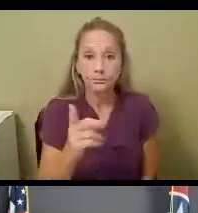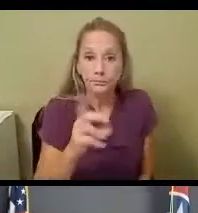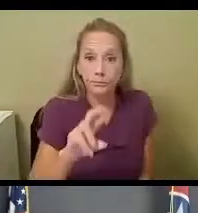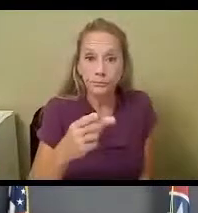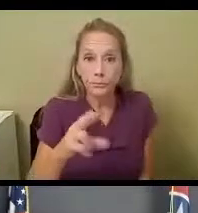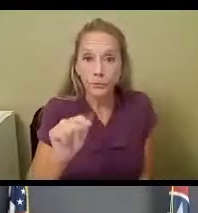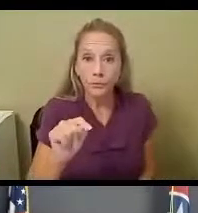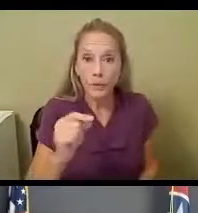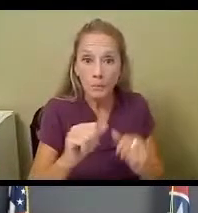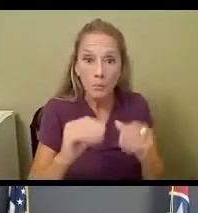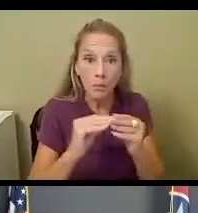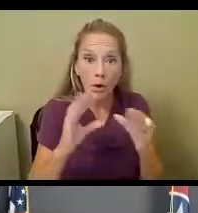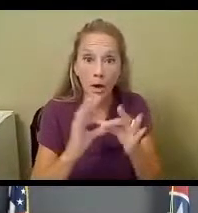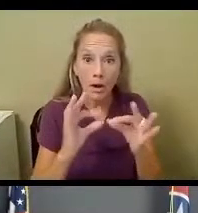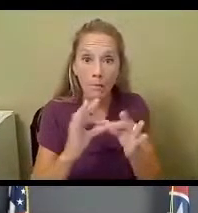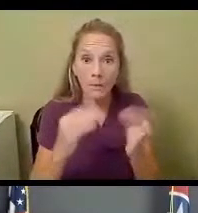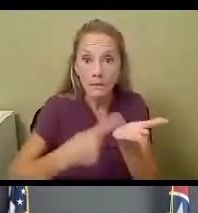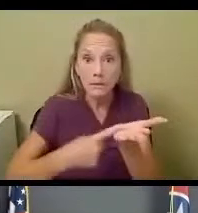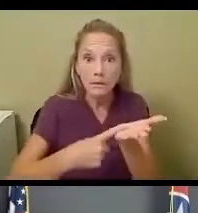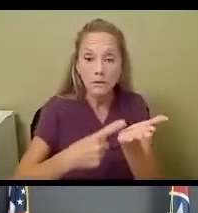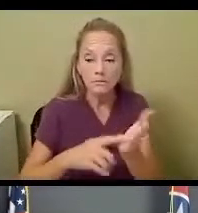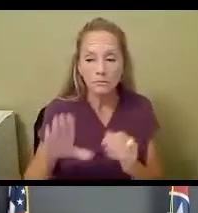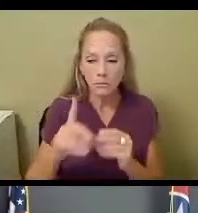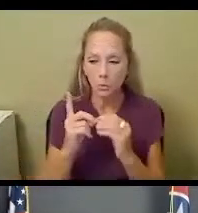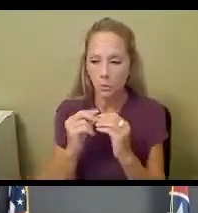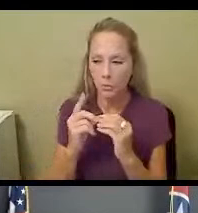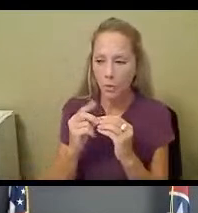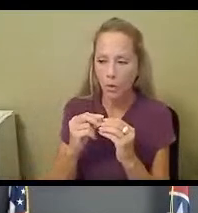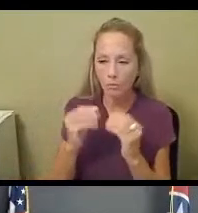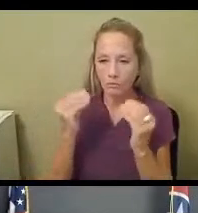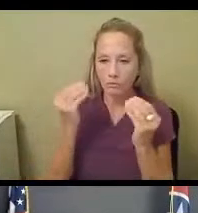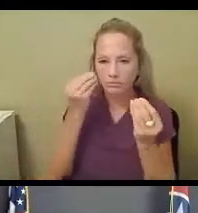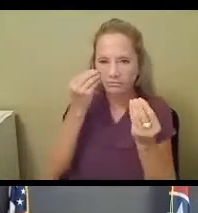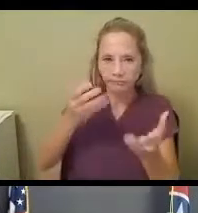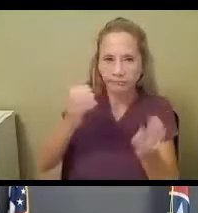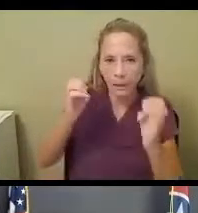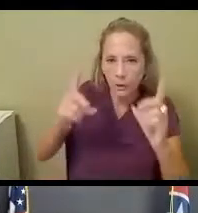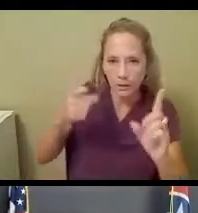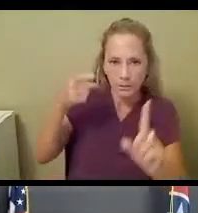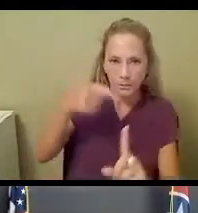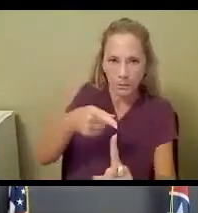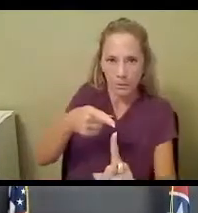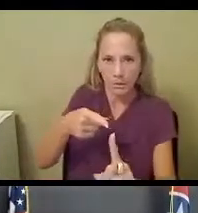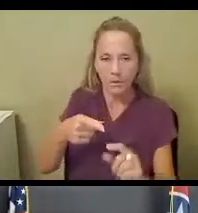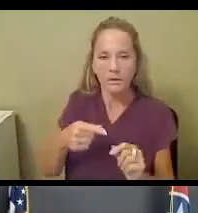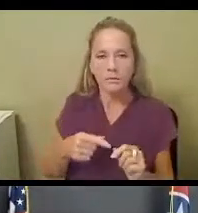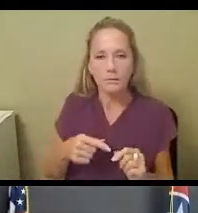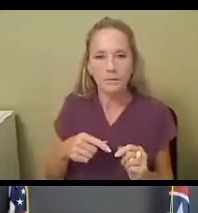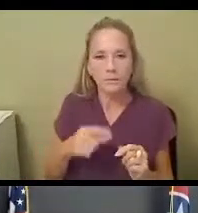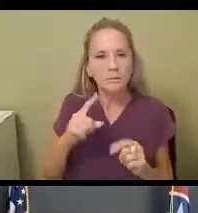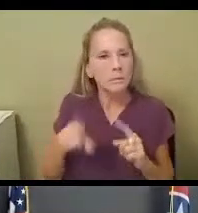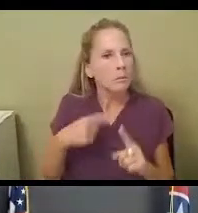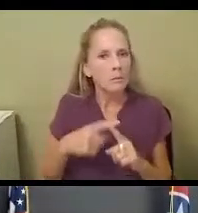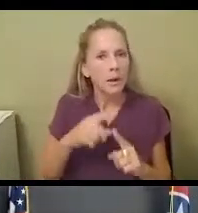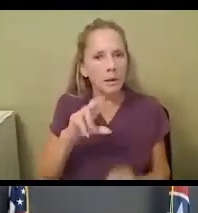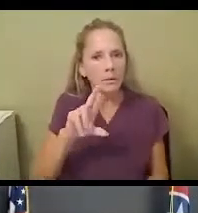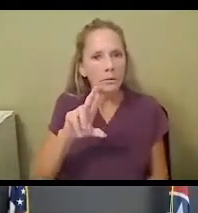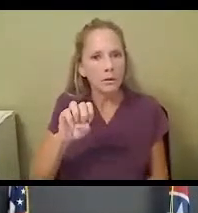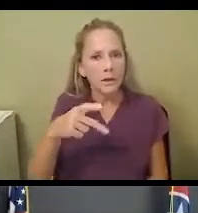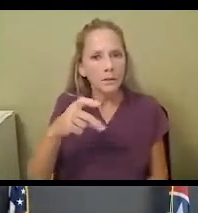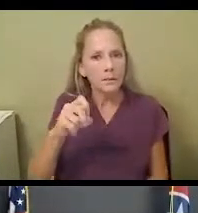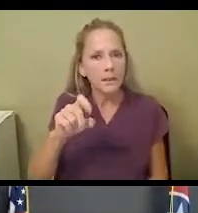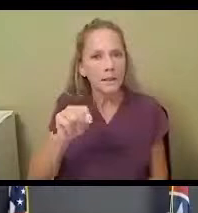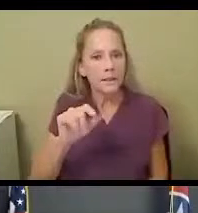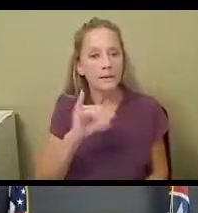Comments, discussion? Just one more education point for me. So what about the repeat infraction? Is there